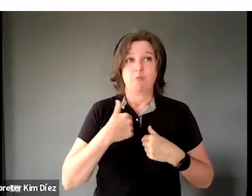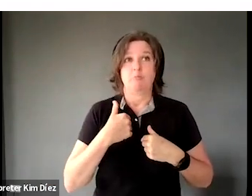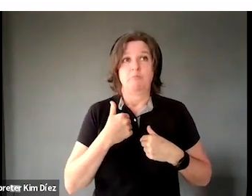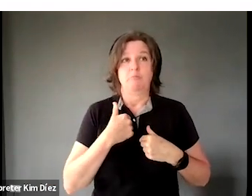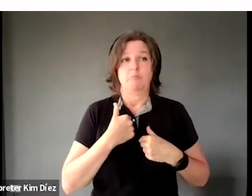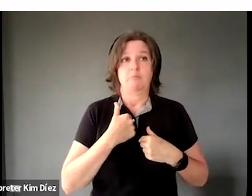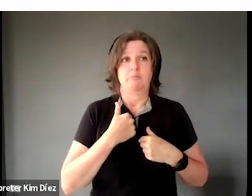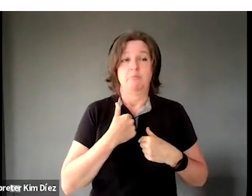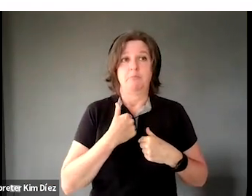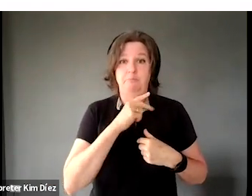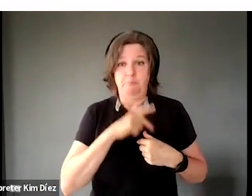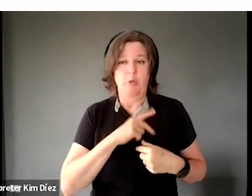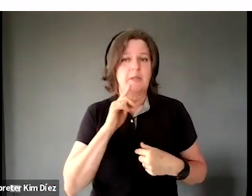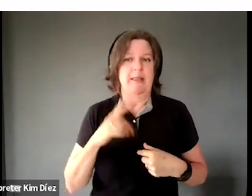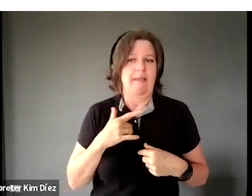Well,